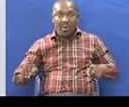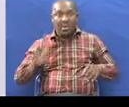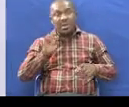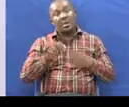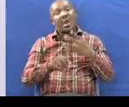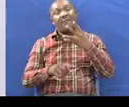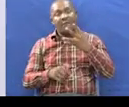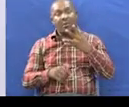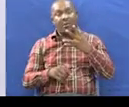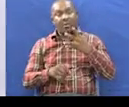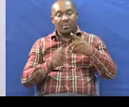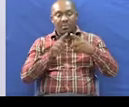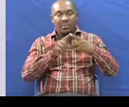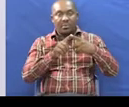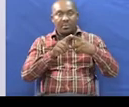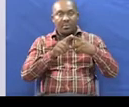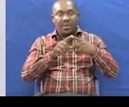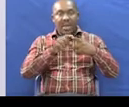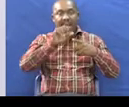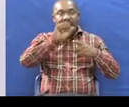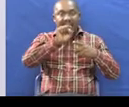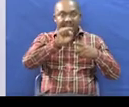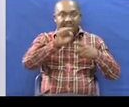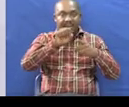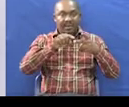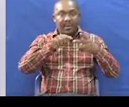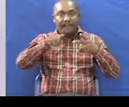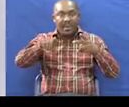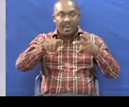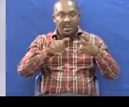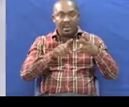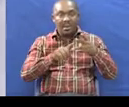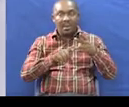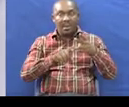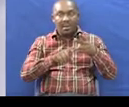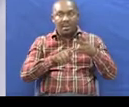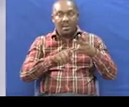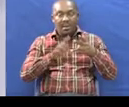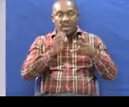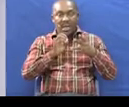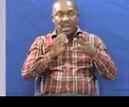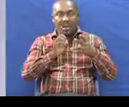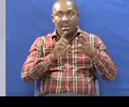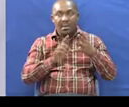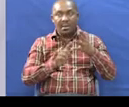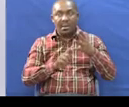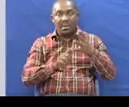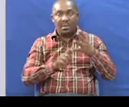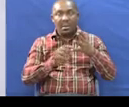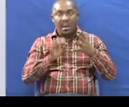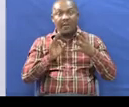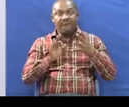table, which are S, P, D, and